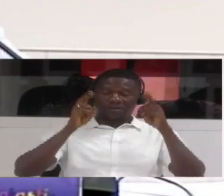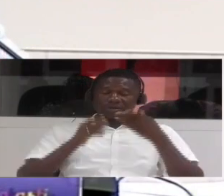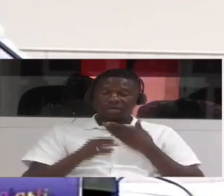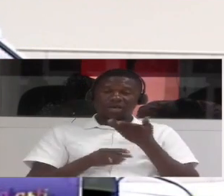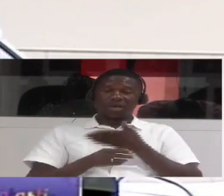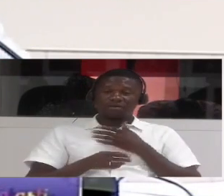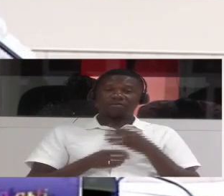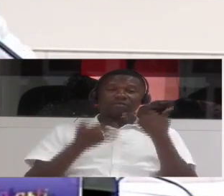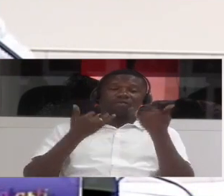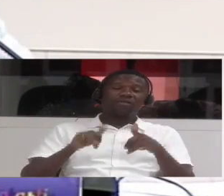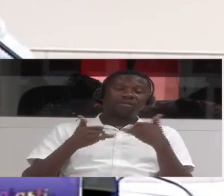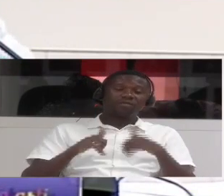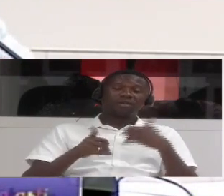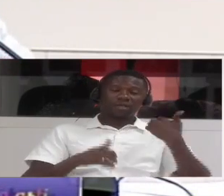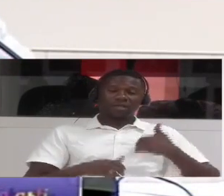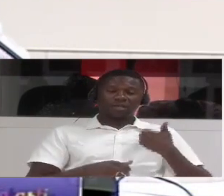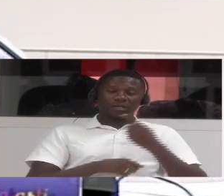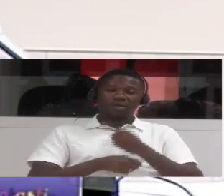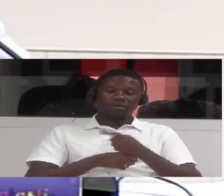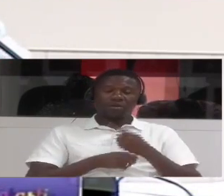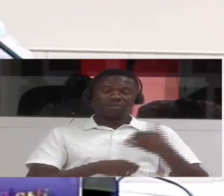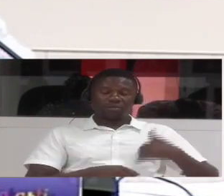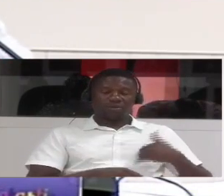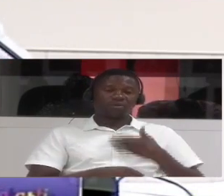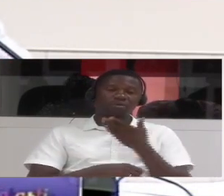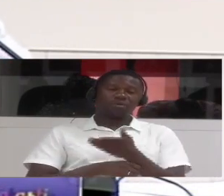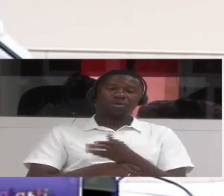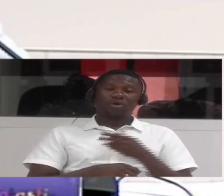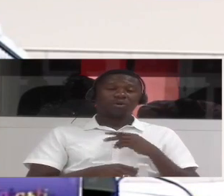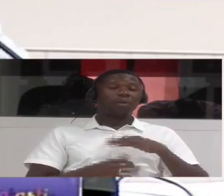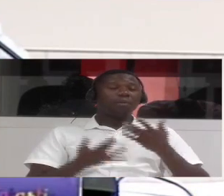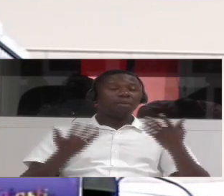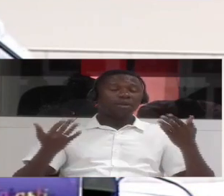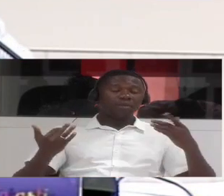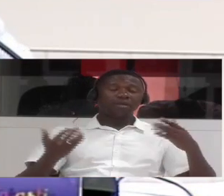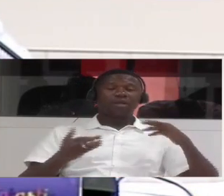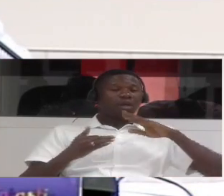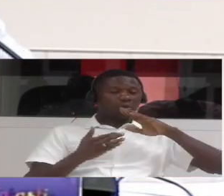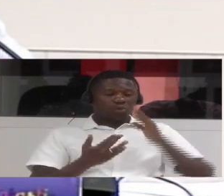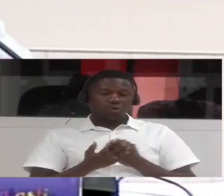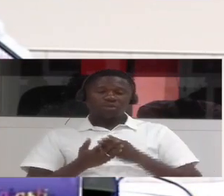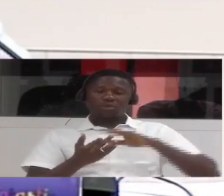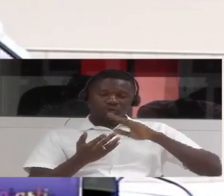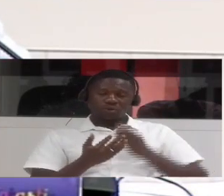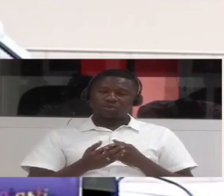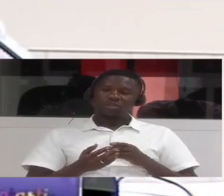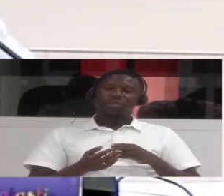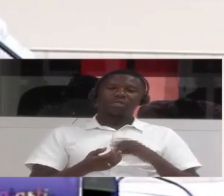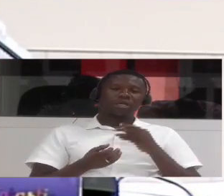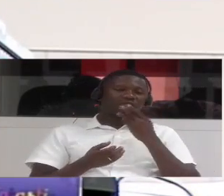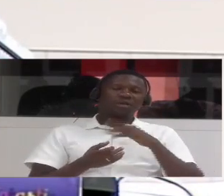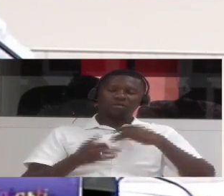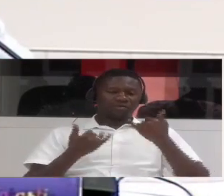had failed the Gambians on the many promises that he gave them. And as a result, Gambians are living in poverty,